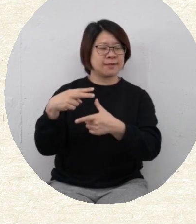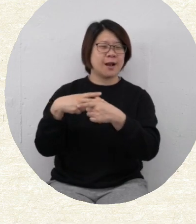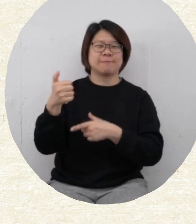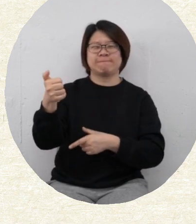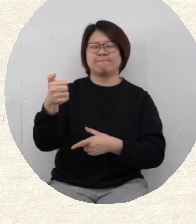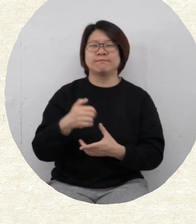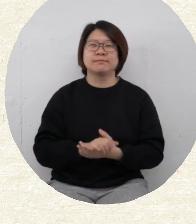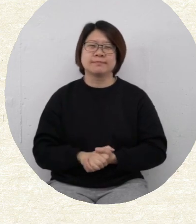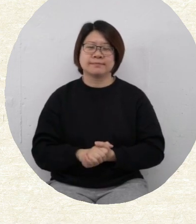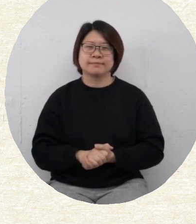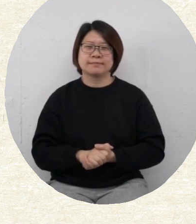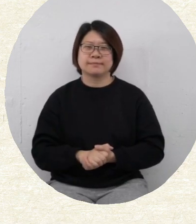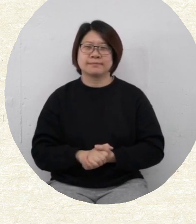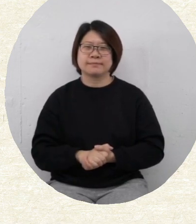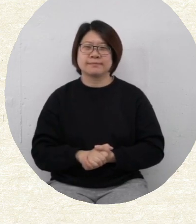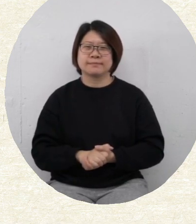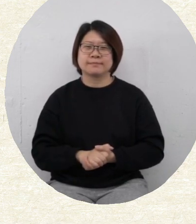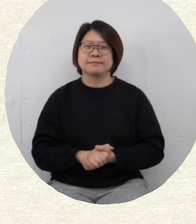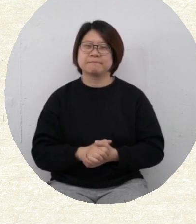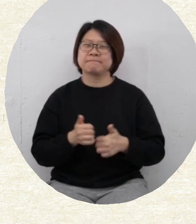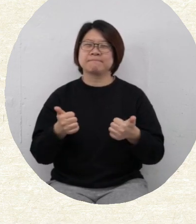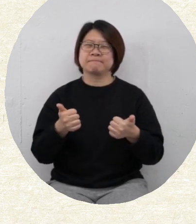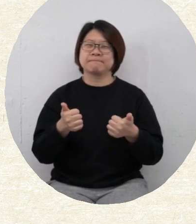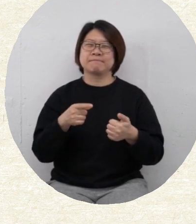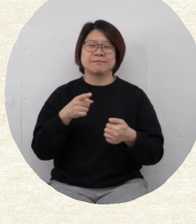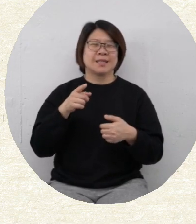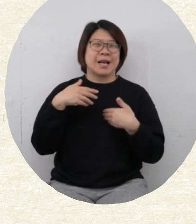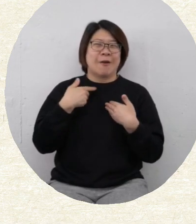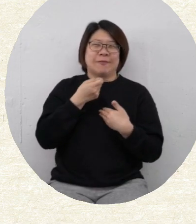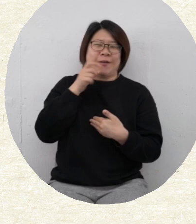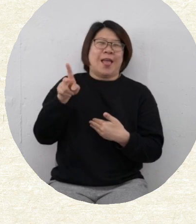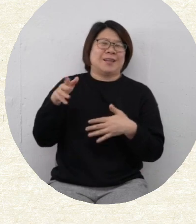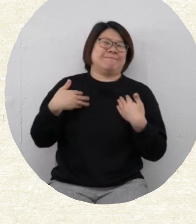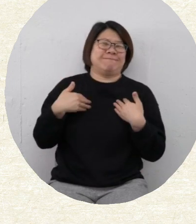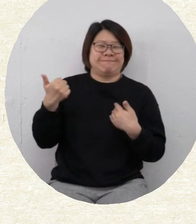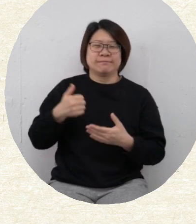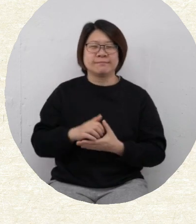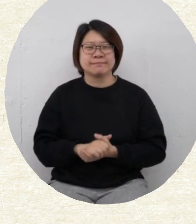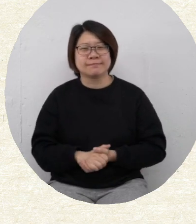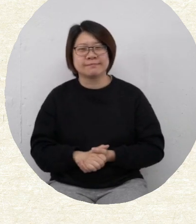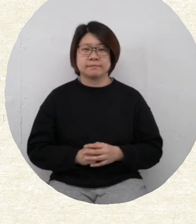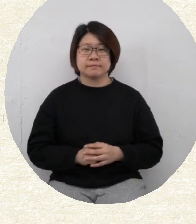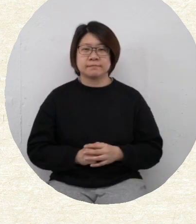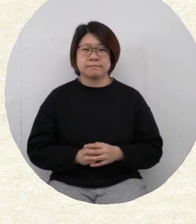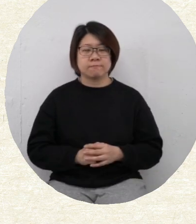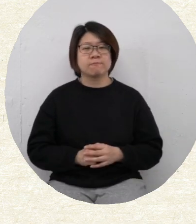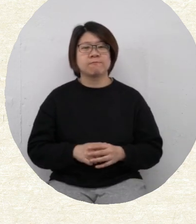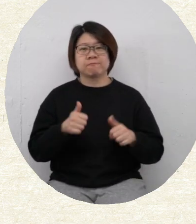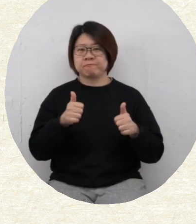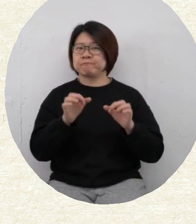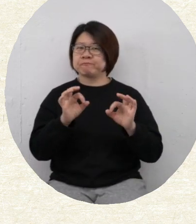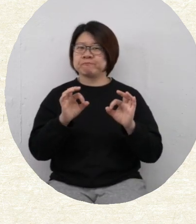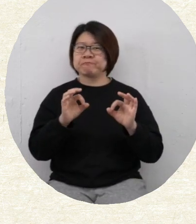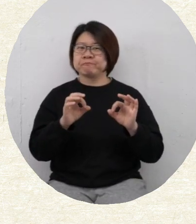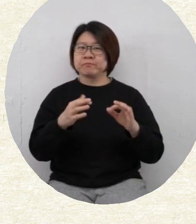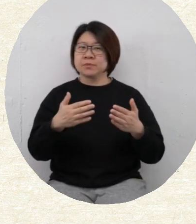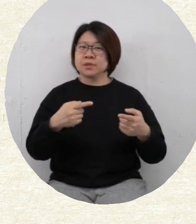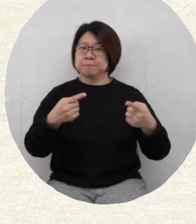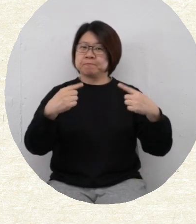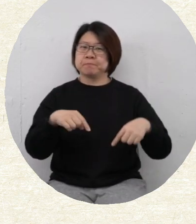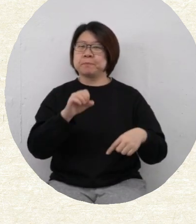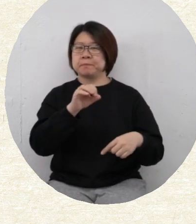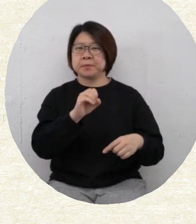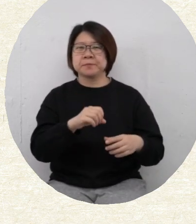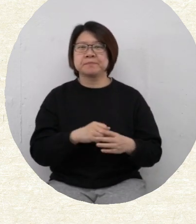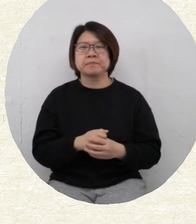anything else around it. That's I find your similarity between yours approach and those in your prints. But that's I